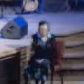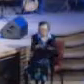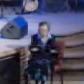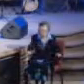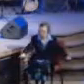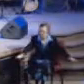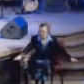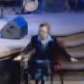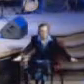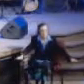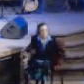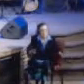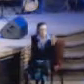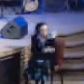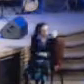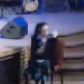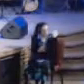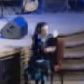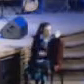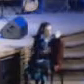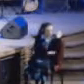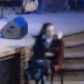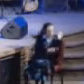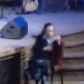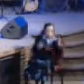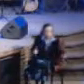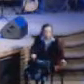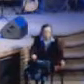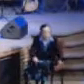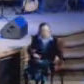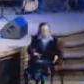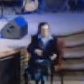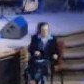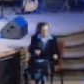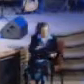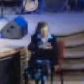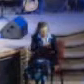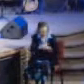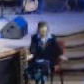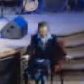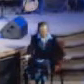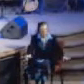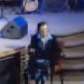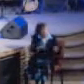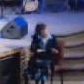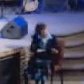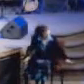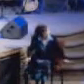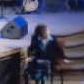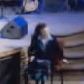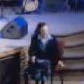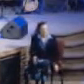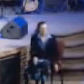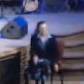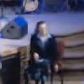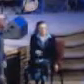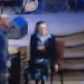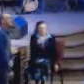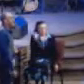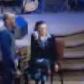of depravity as you could imagine. They sacrificed children to idols and to gods. And